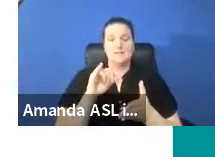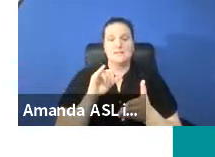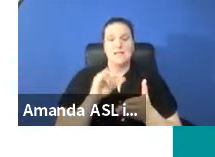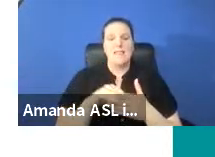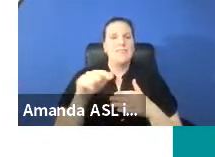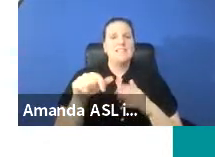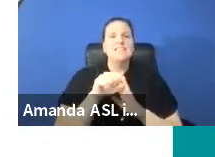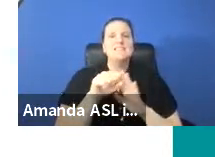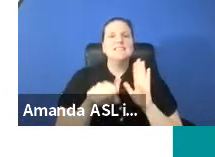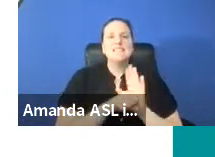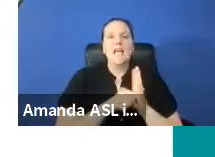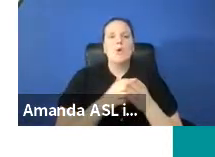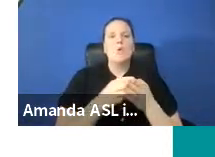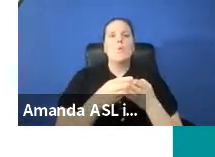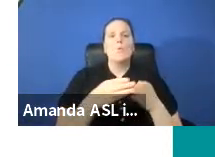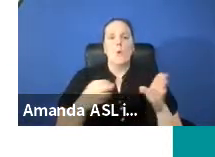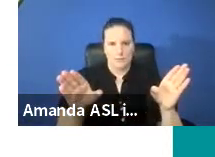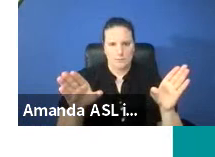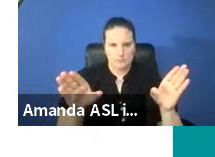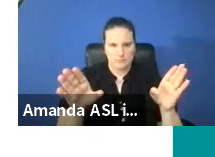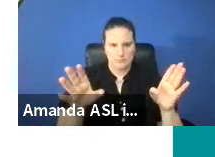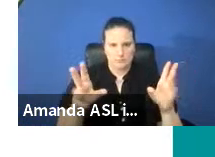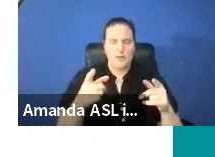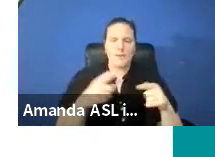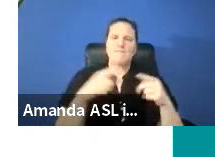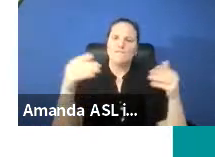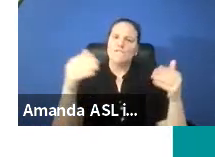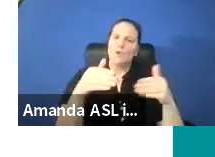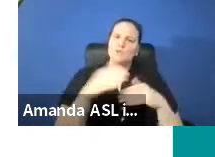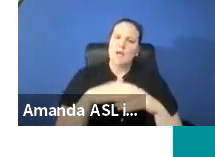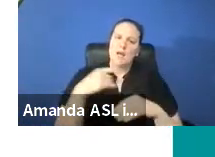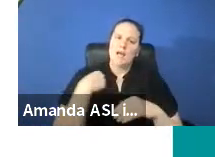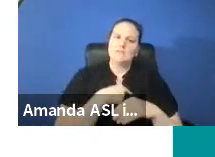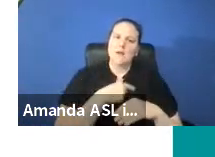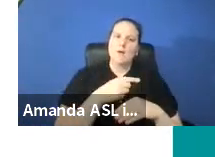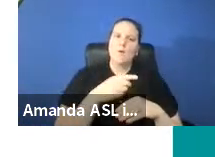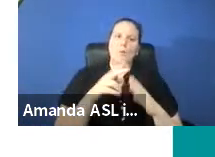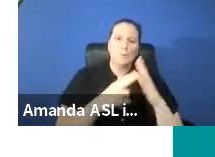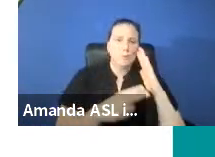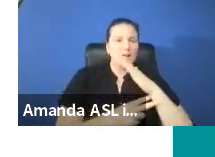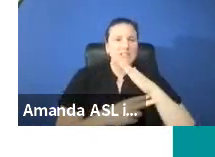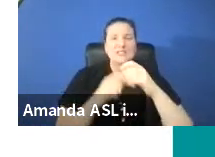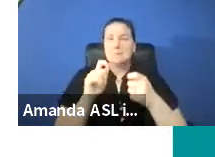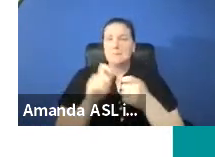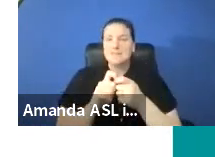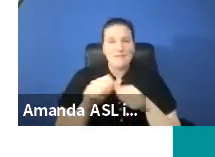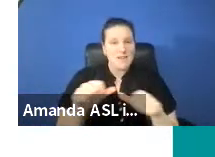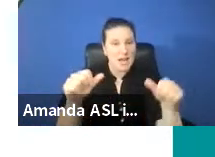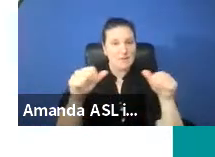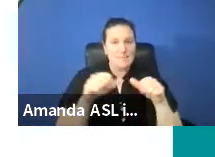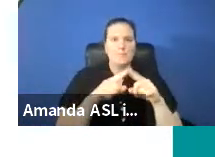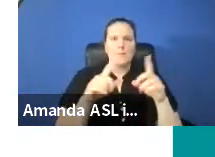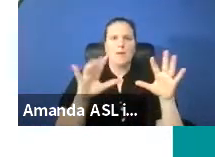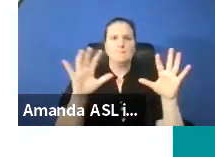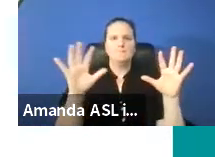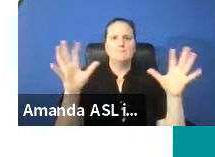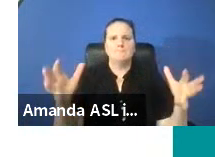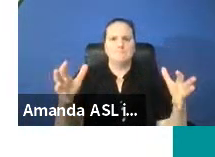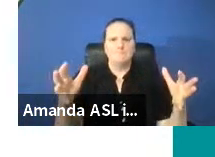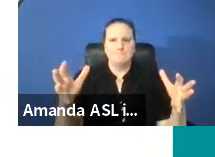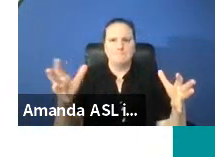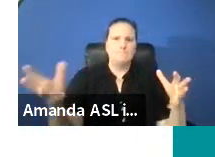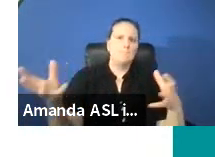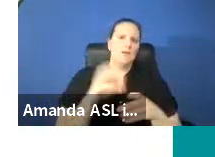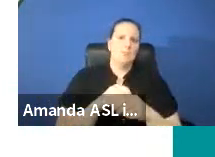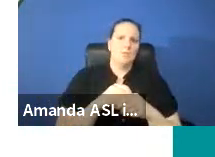is a statewide, even though it's focused on the bridges in a specific area, it's supposed to